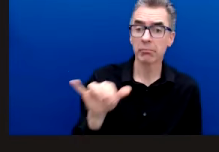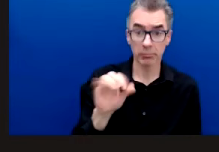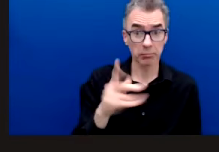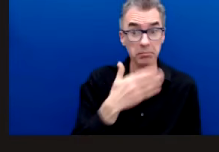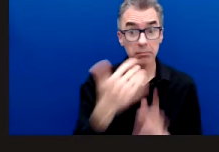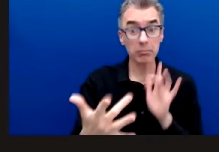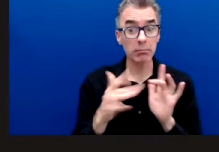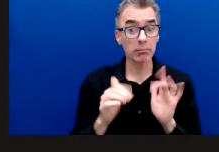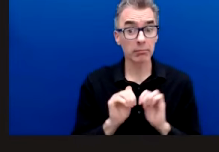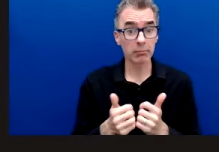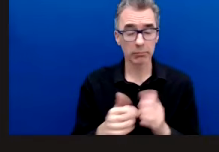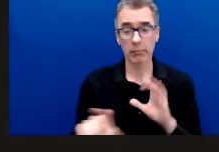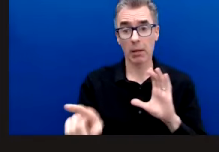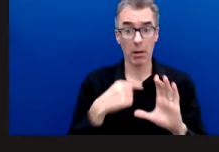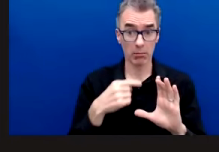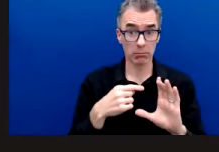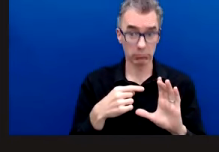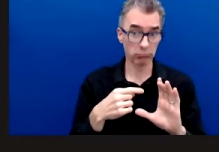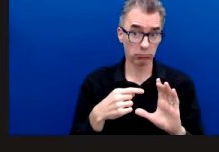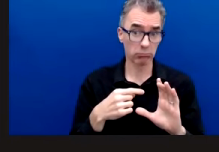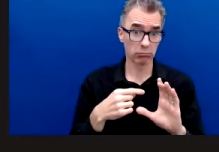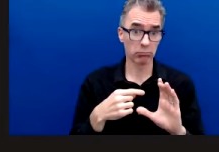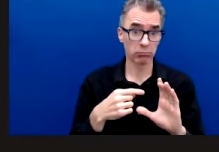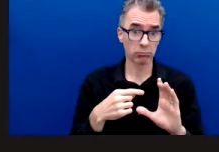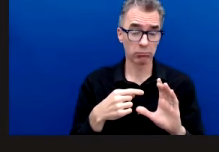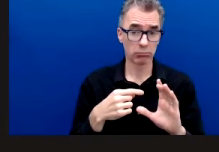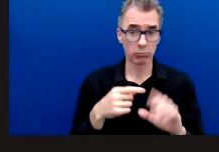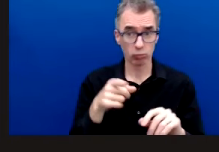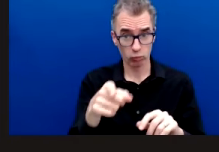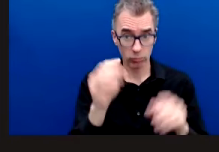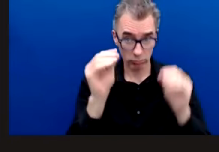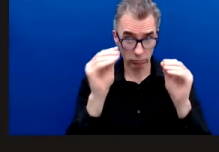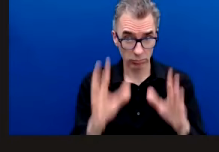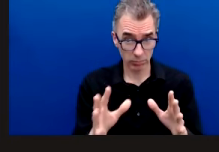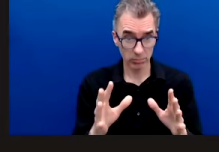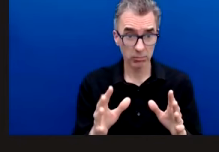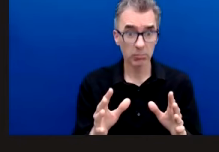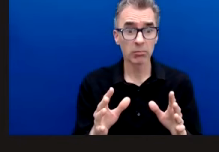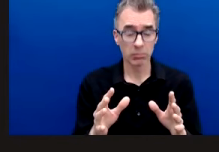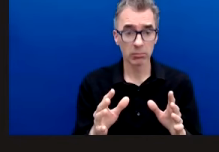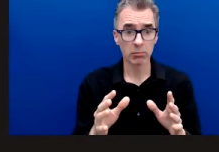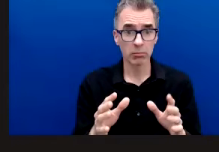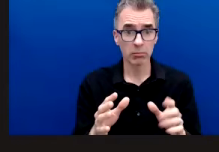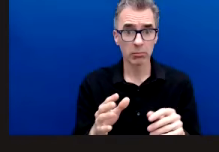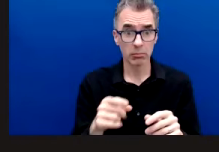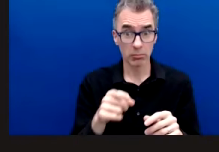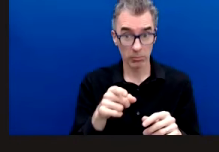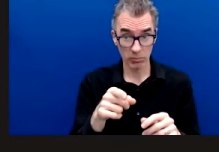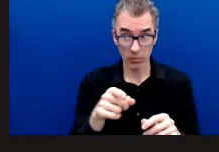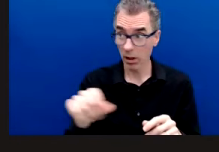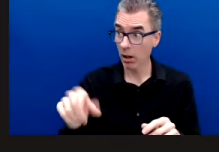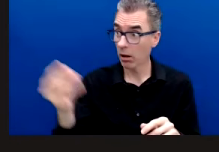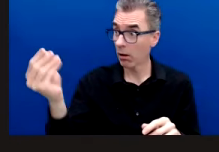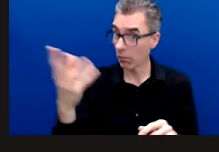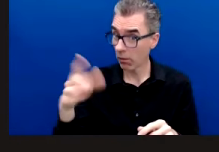out to me is through email. You as the instructor who has, since you've received this information, right,